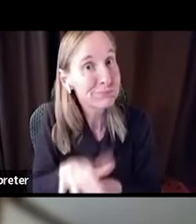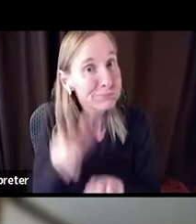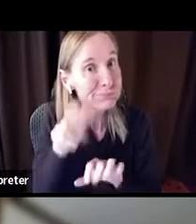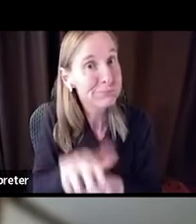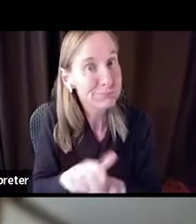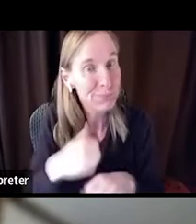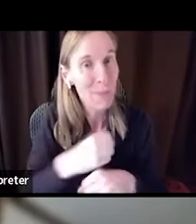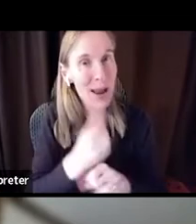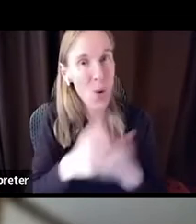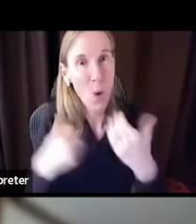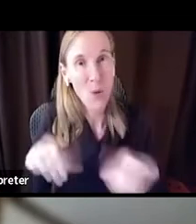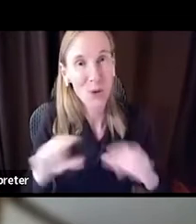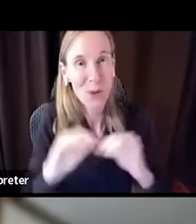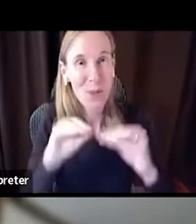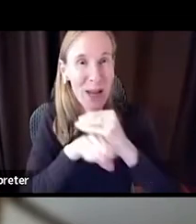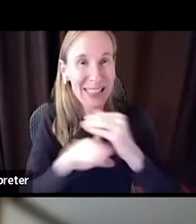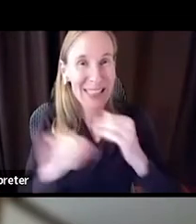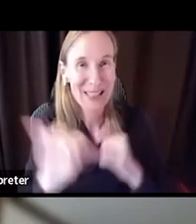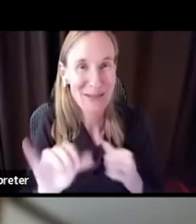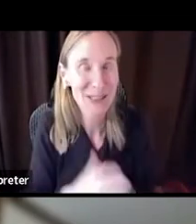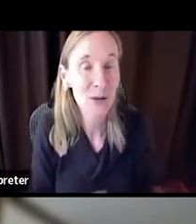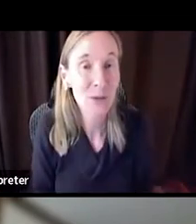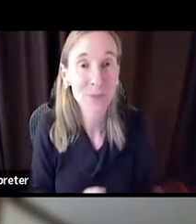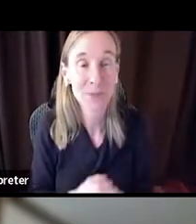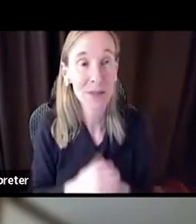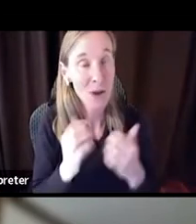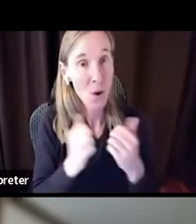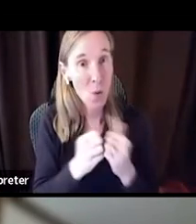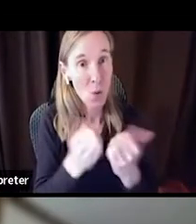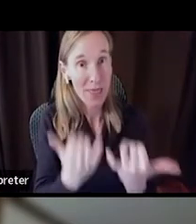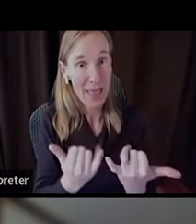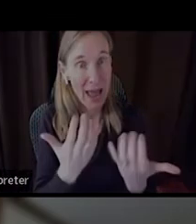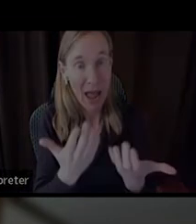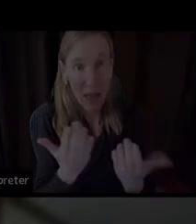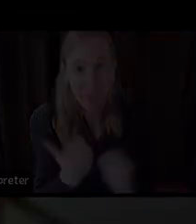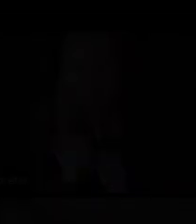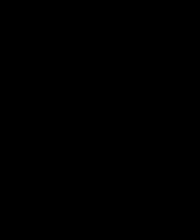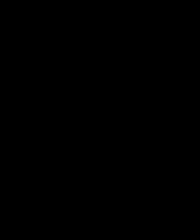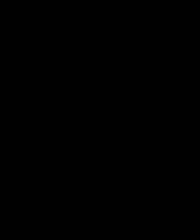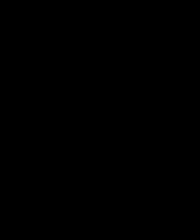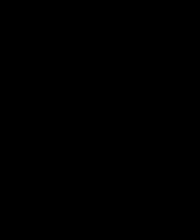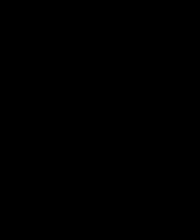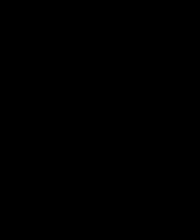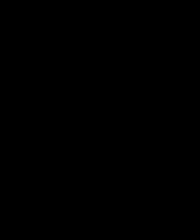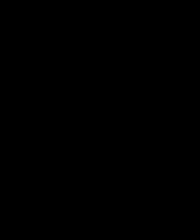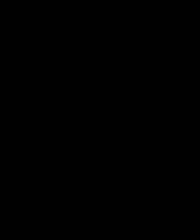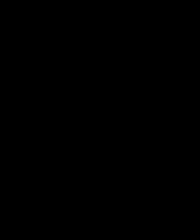accessible as well. With that, I'm going to suggest, Claire, that we will go off live.